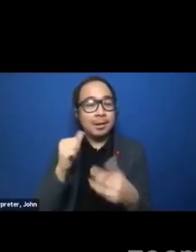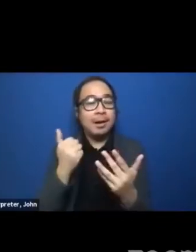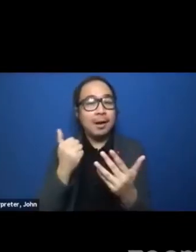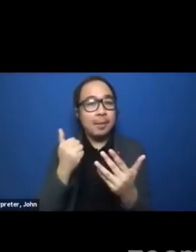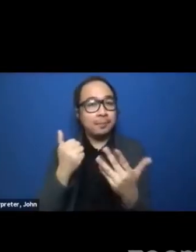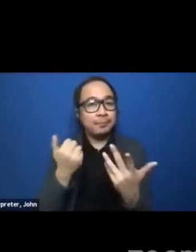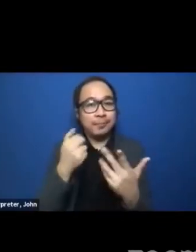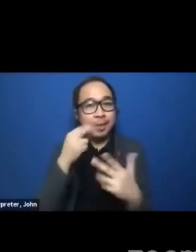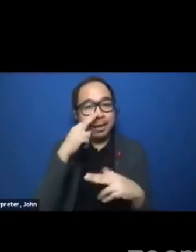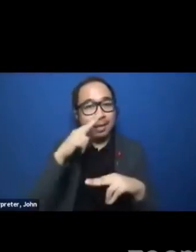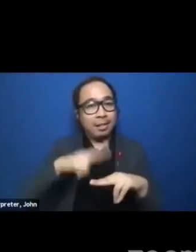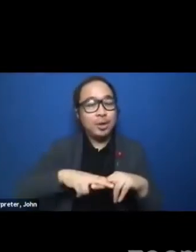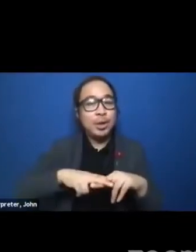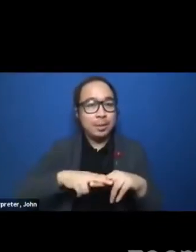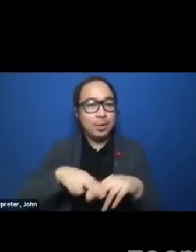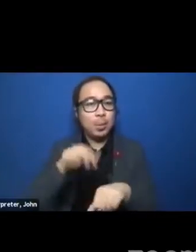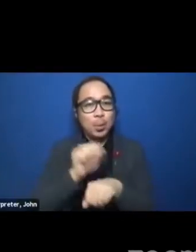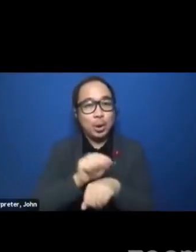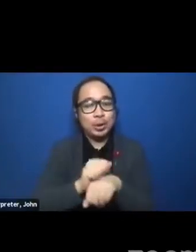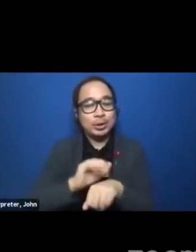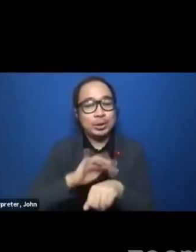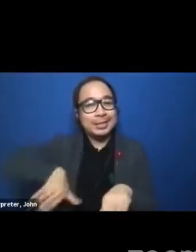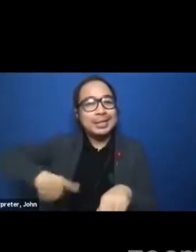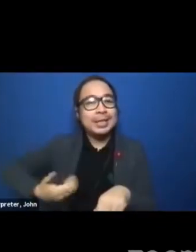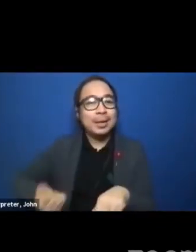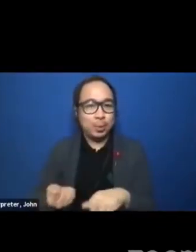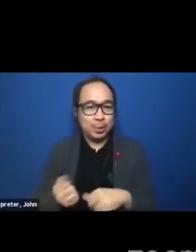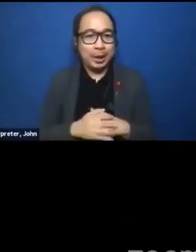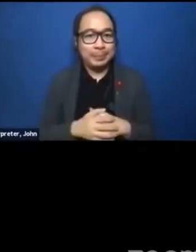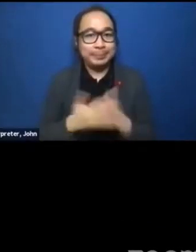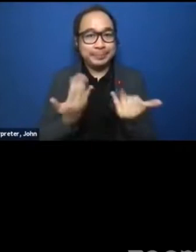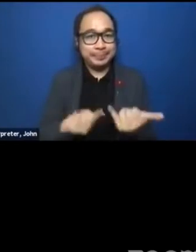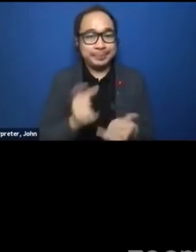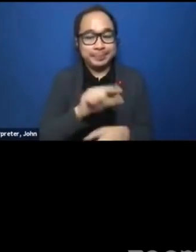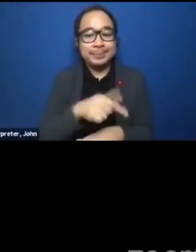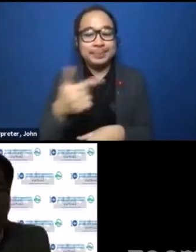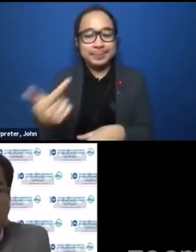study. The floor is yours, Mr. Sovananry.